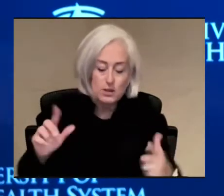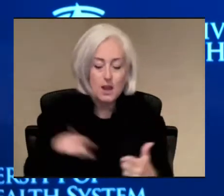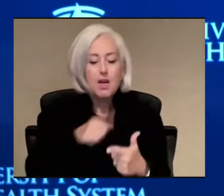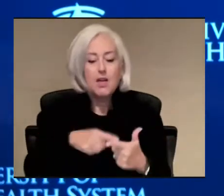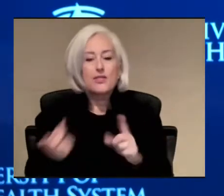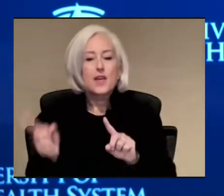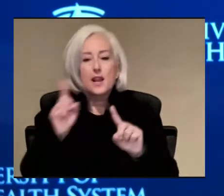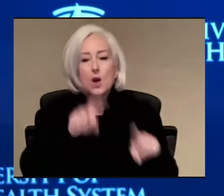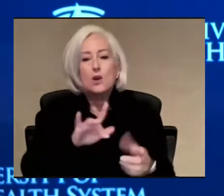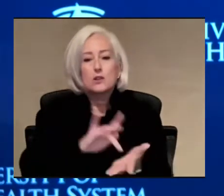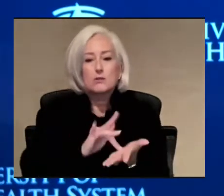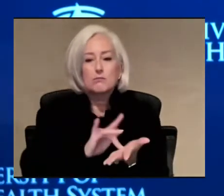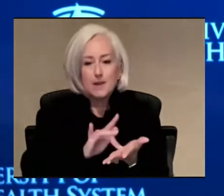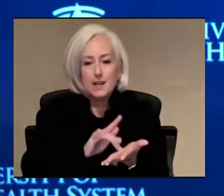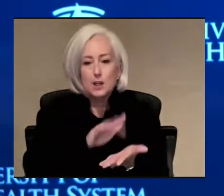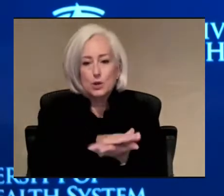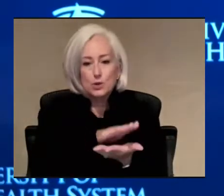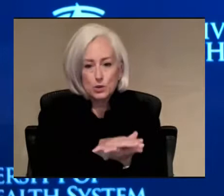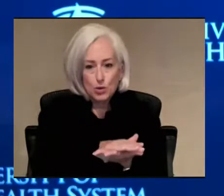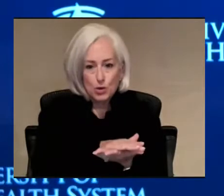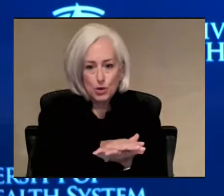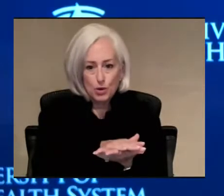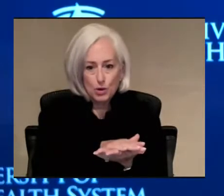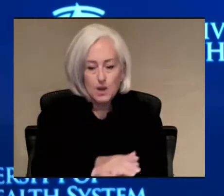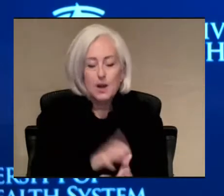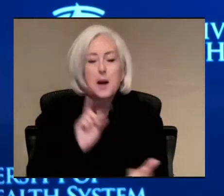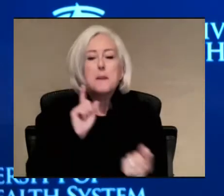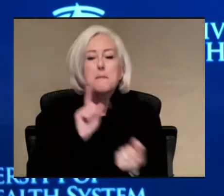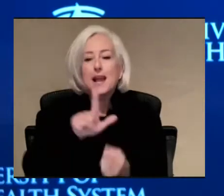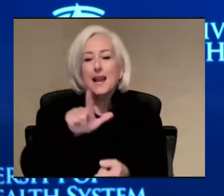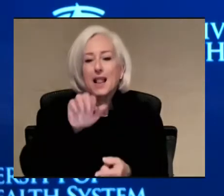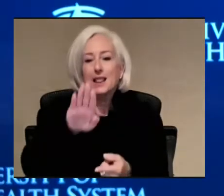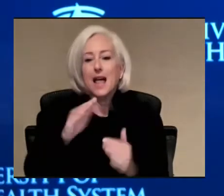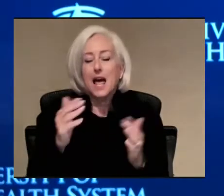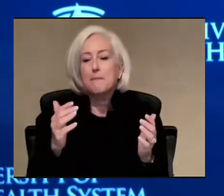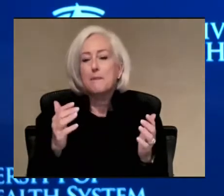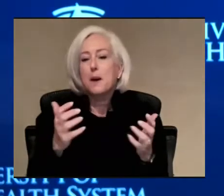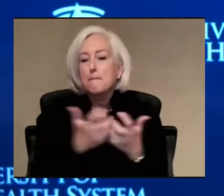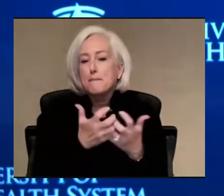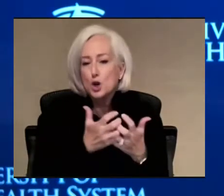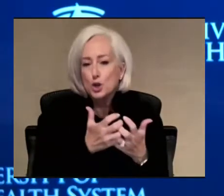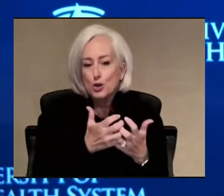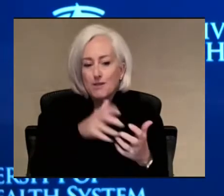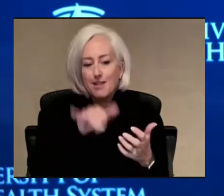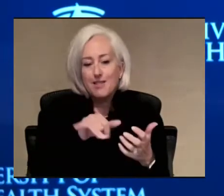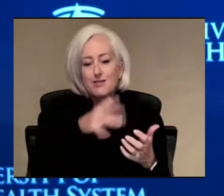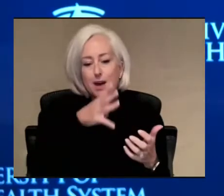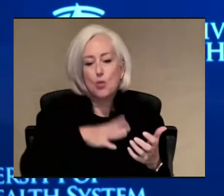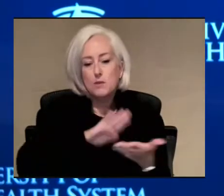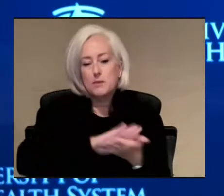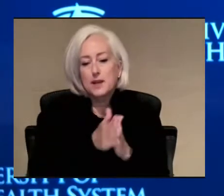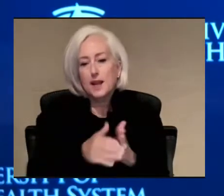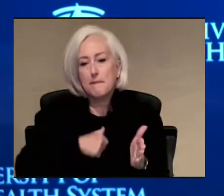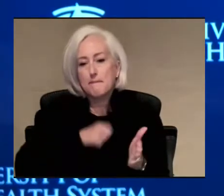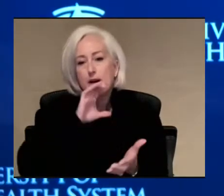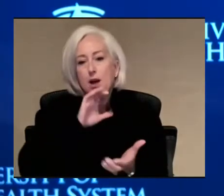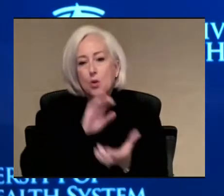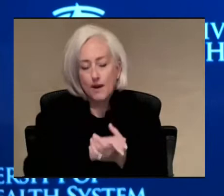lab partner, who later became my wife, and so my life was turned upside down,